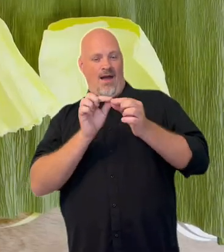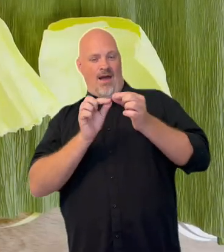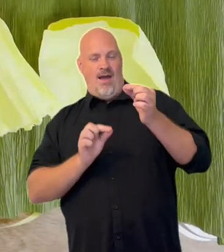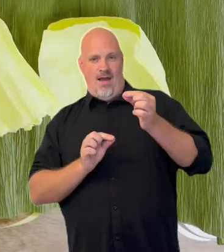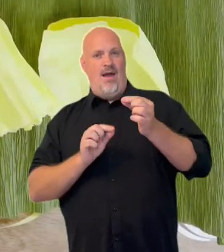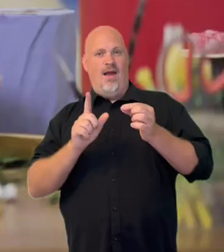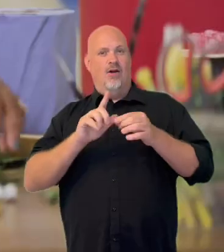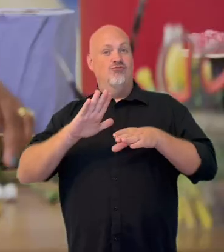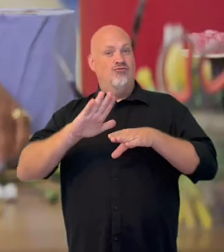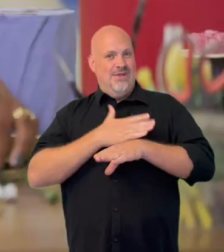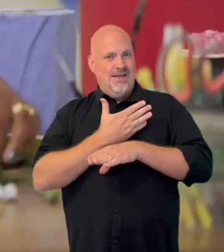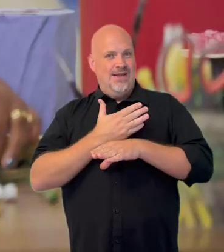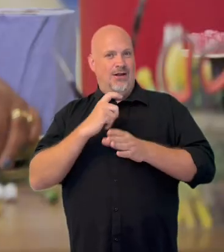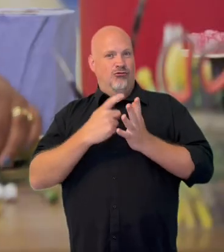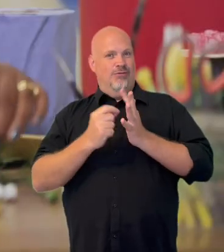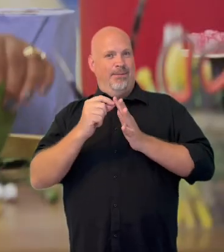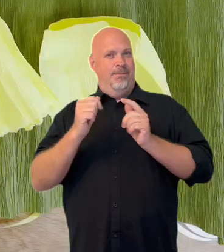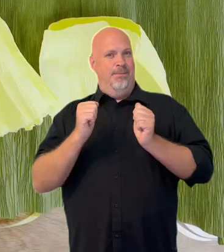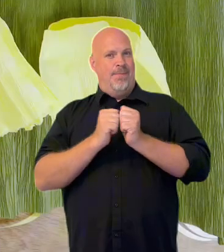smooth it out